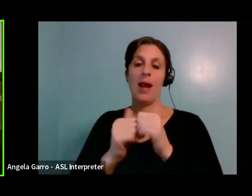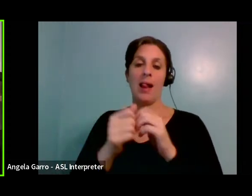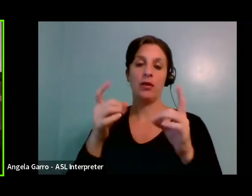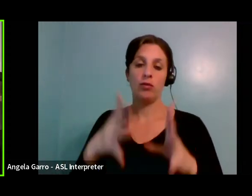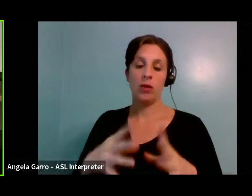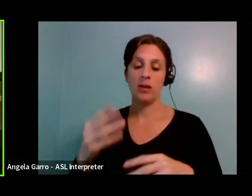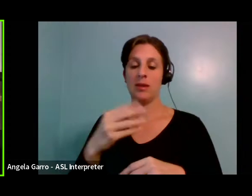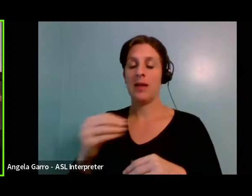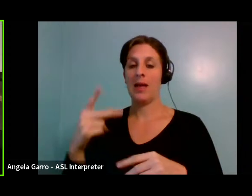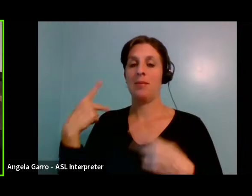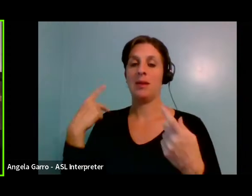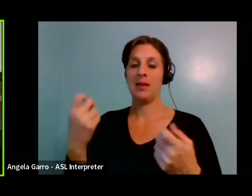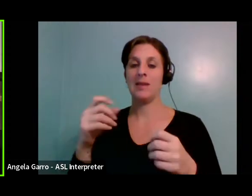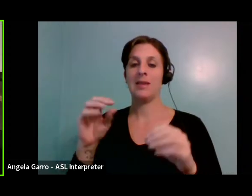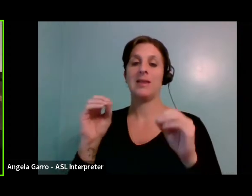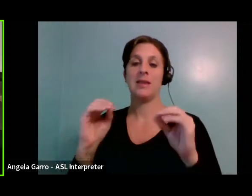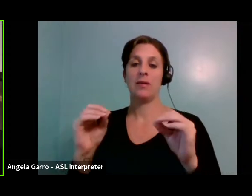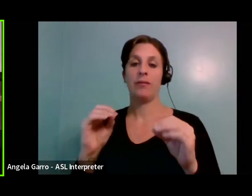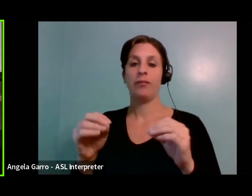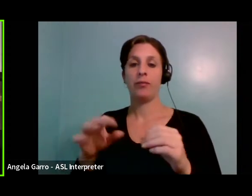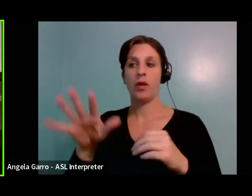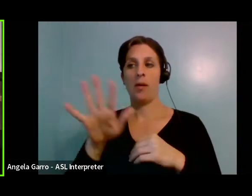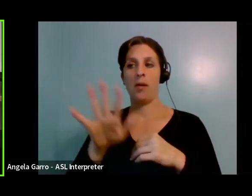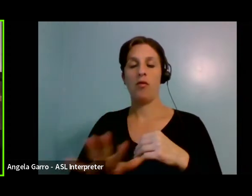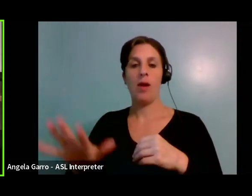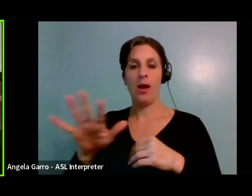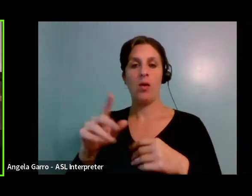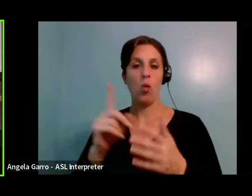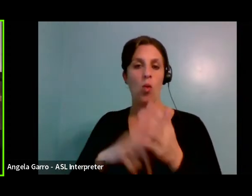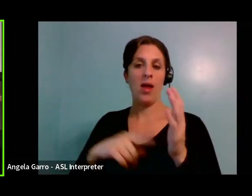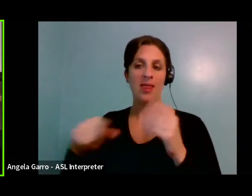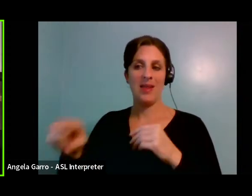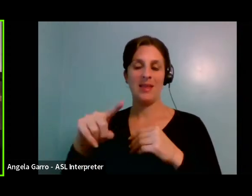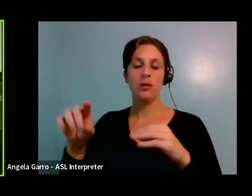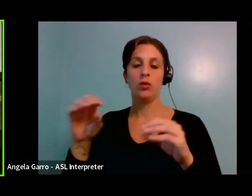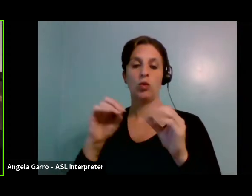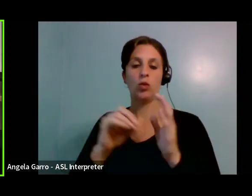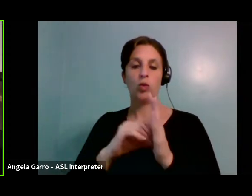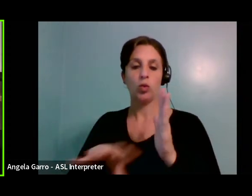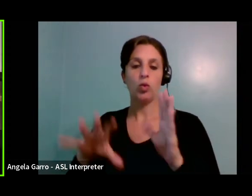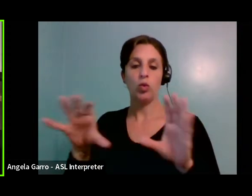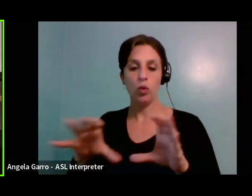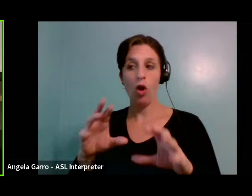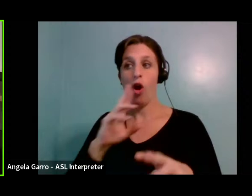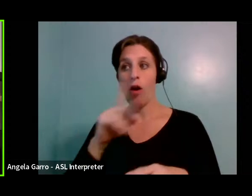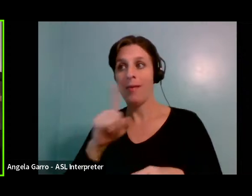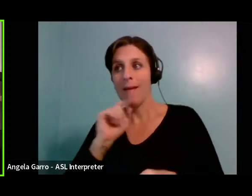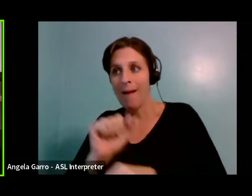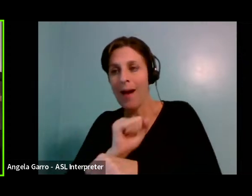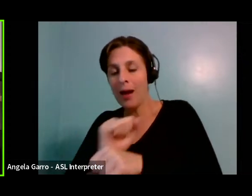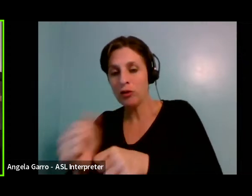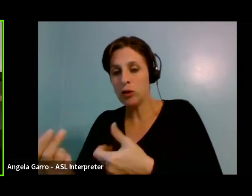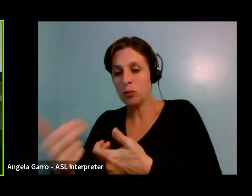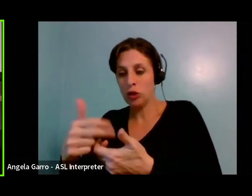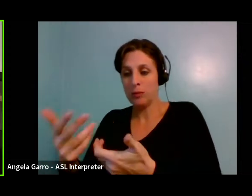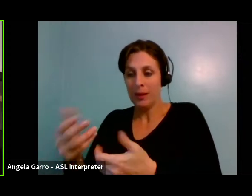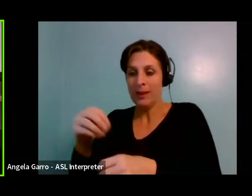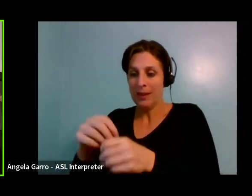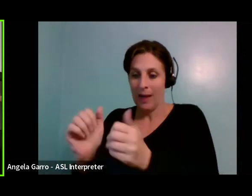teachers around what these students are doing while they're, are they actually participating in